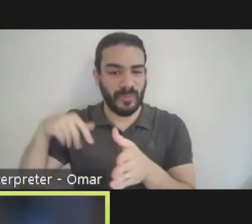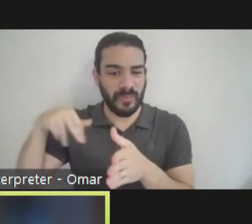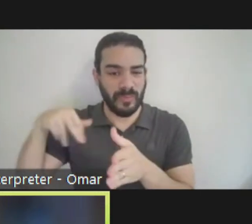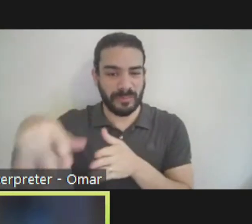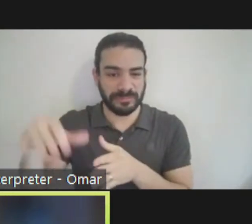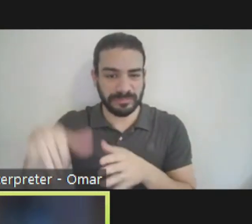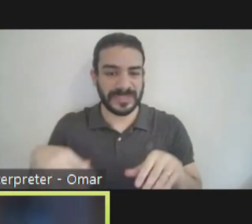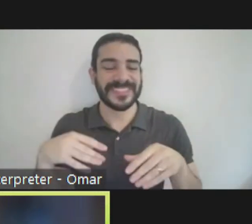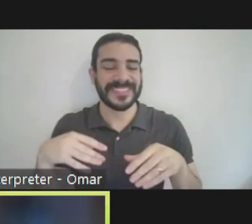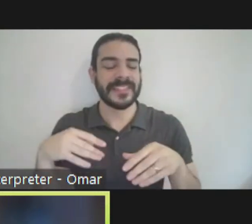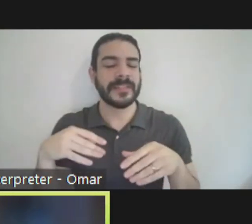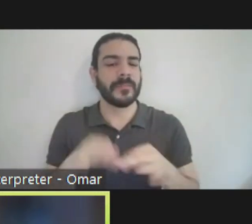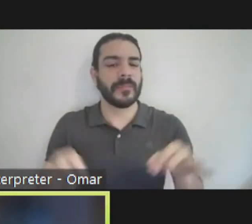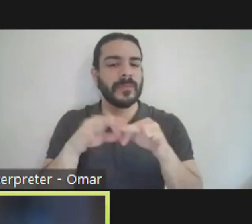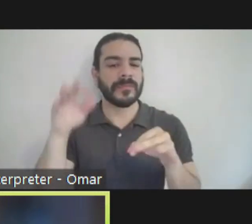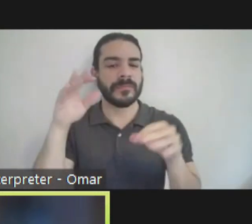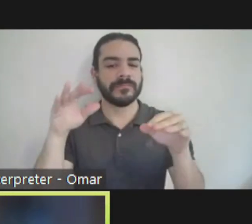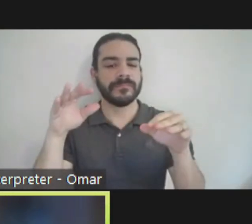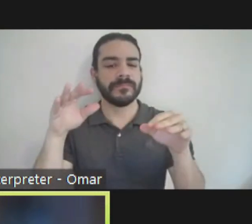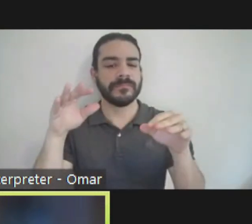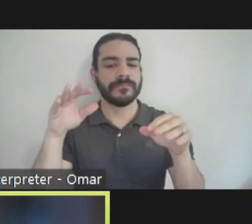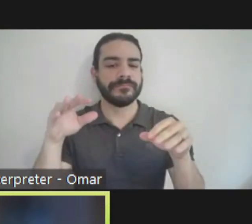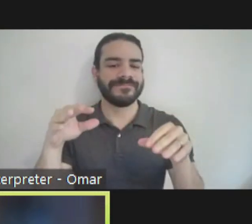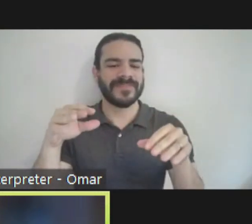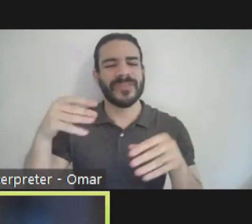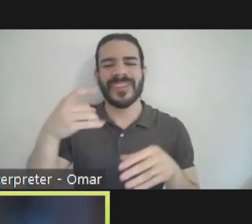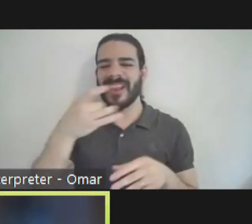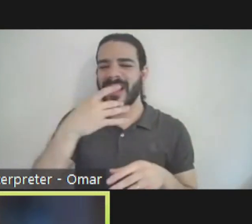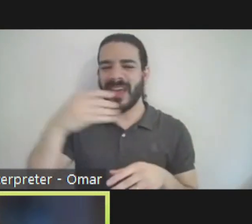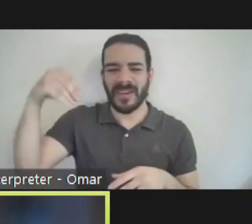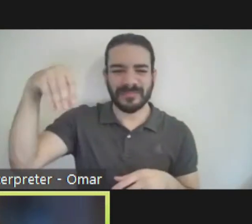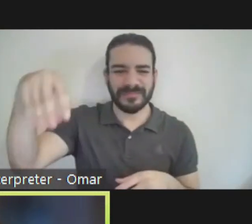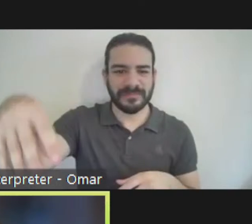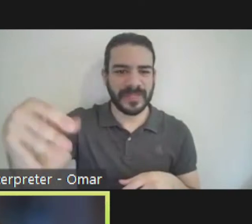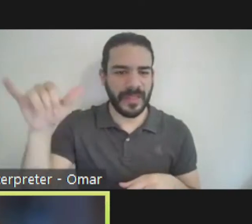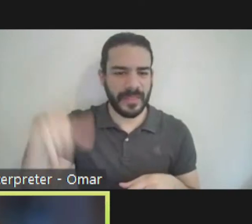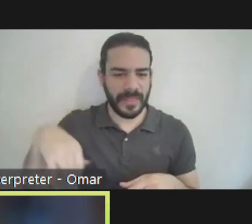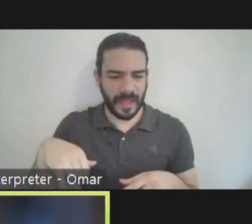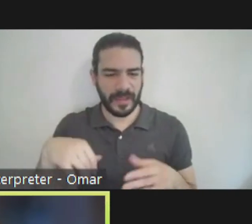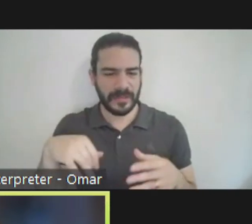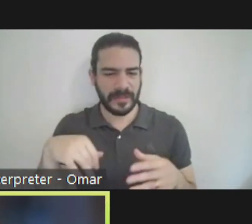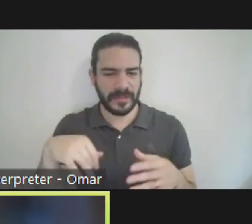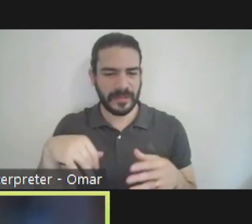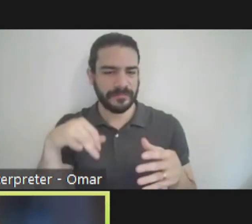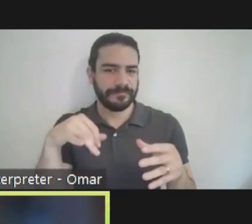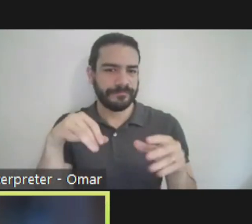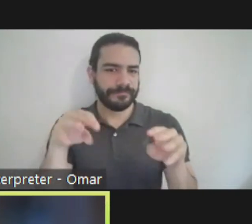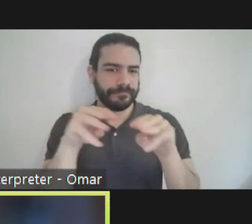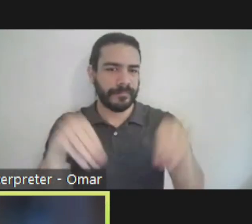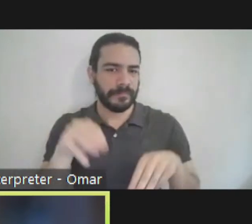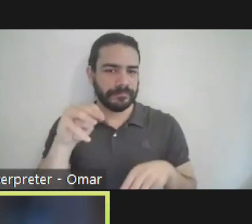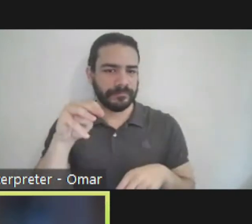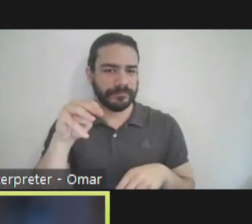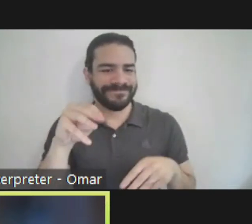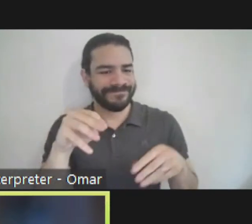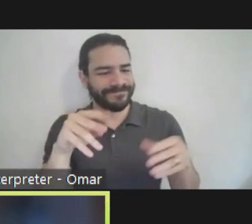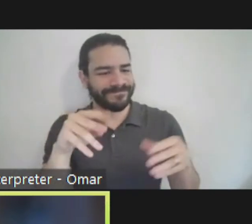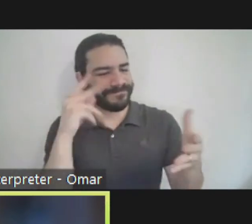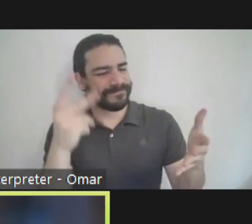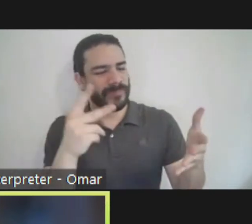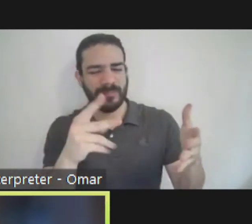it wasn't clear to me where lighting will go because it's not labeled. It's unclear what lighting upgrades are